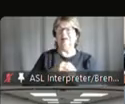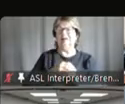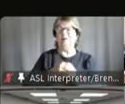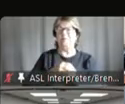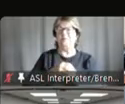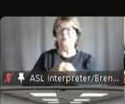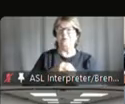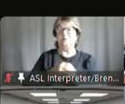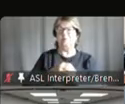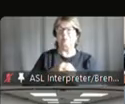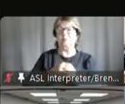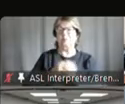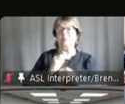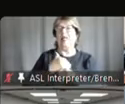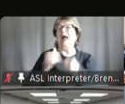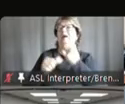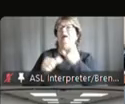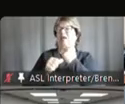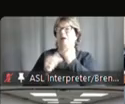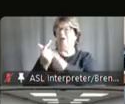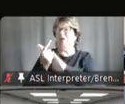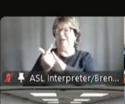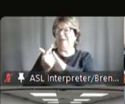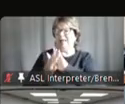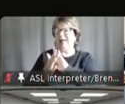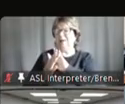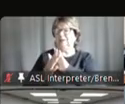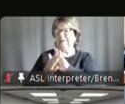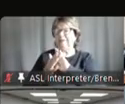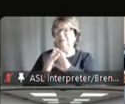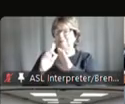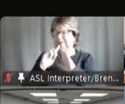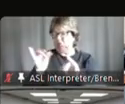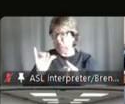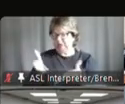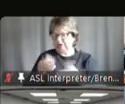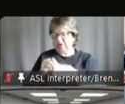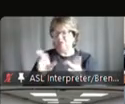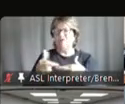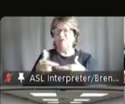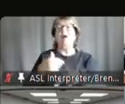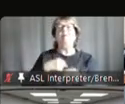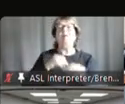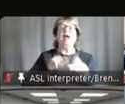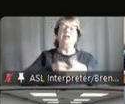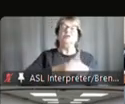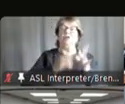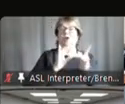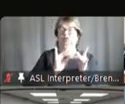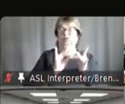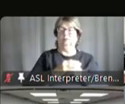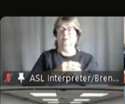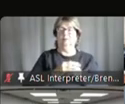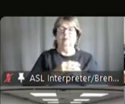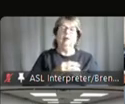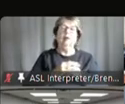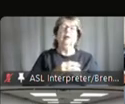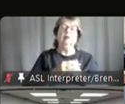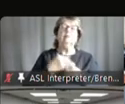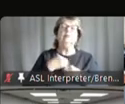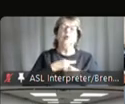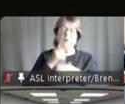our Deputy Counsel, Ari Masio, is also in the room, but so I can start this off. We